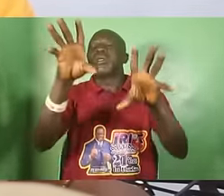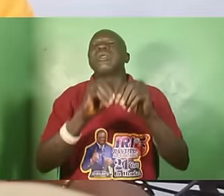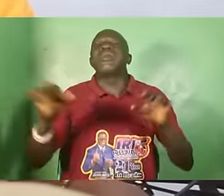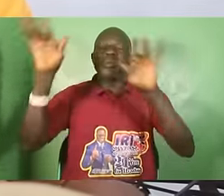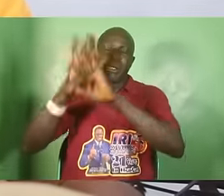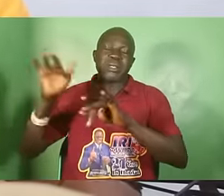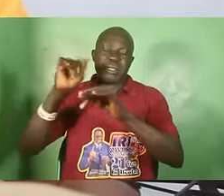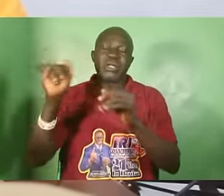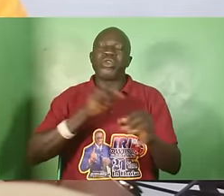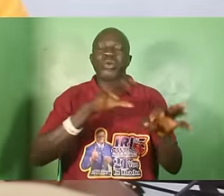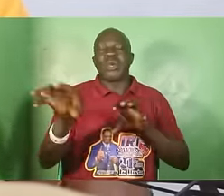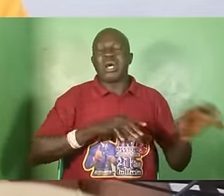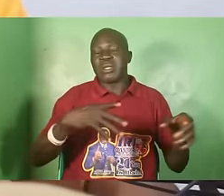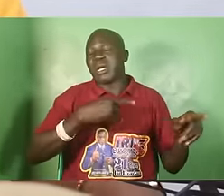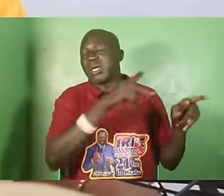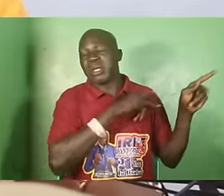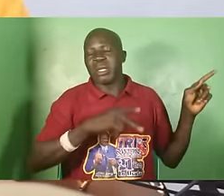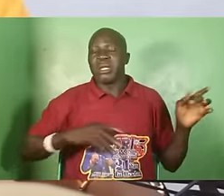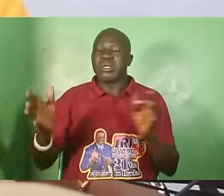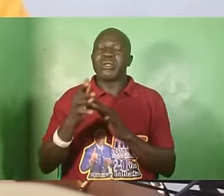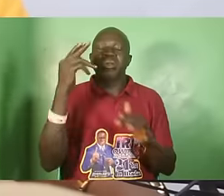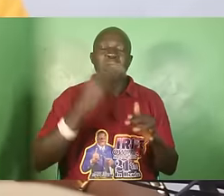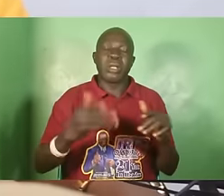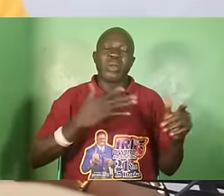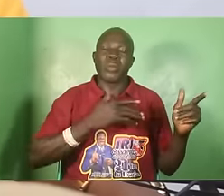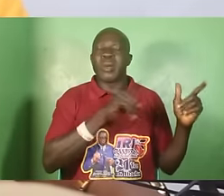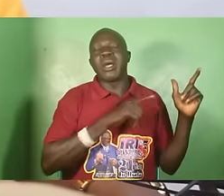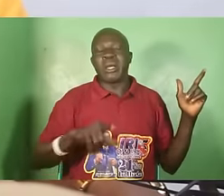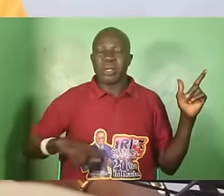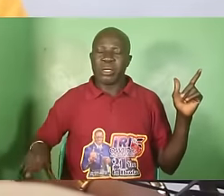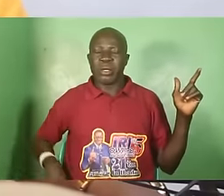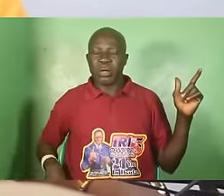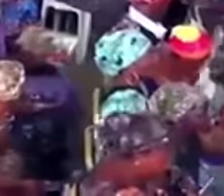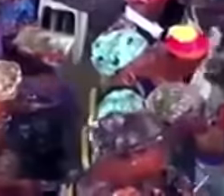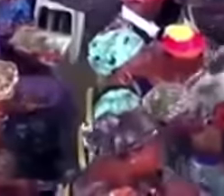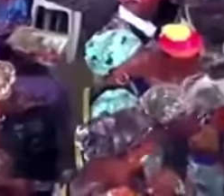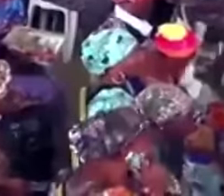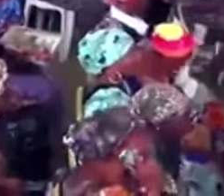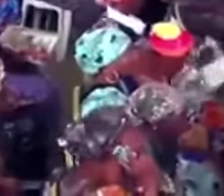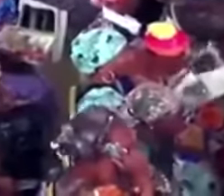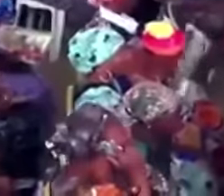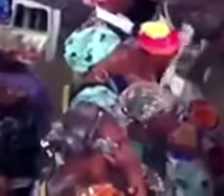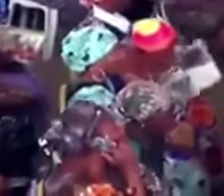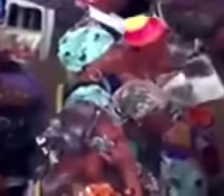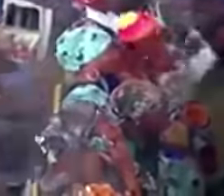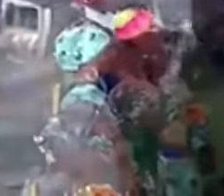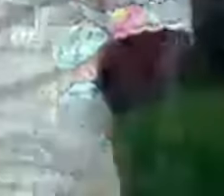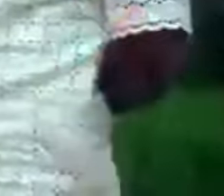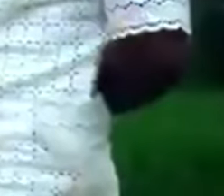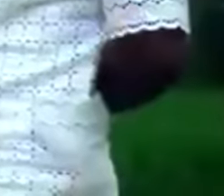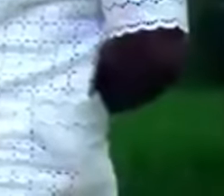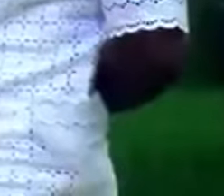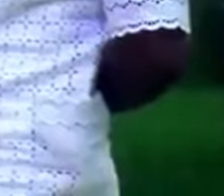Amen. Amen. Amen. Amen. Amen. Amen. Amen. Amen. Amen. Amen. Amen. Amen. Amen. Amen.